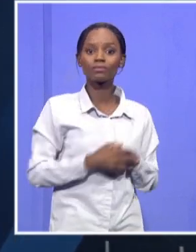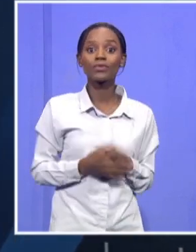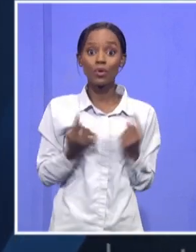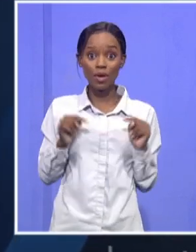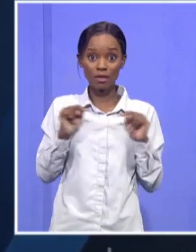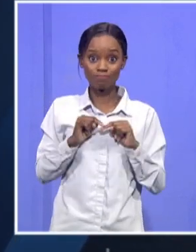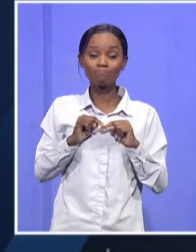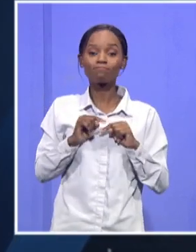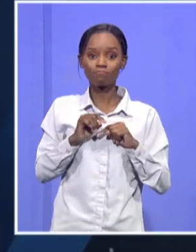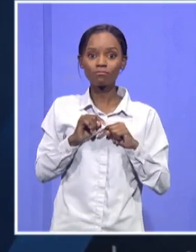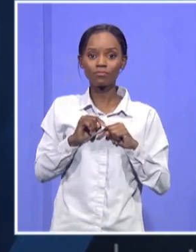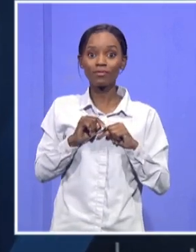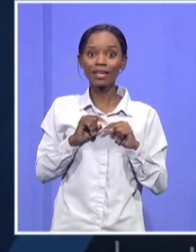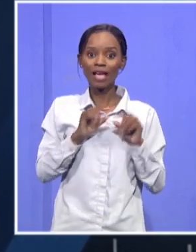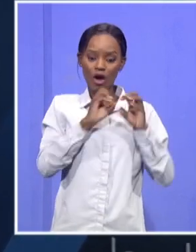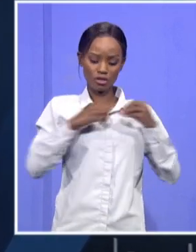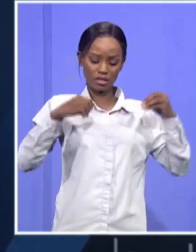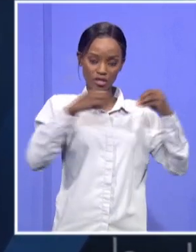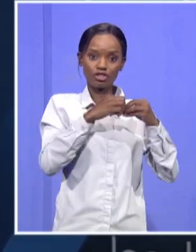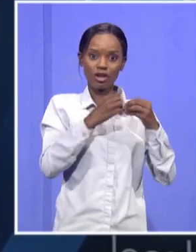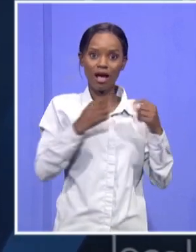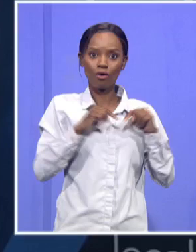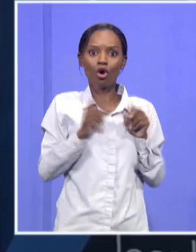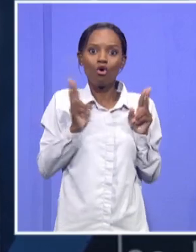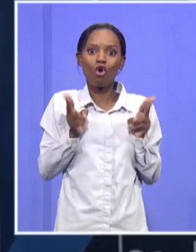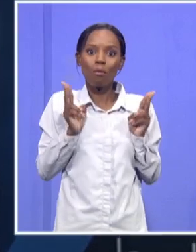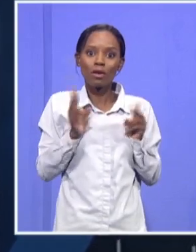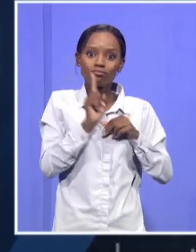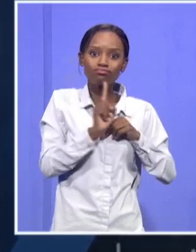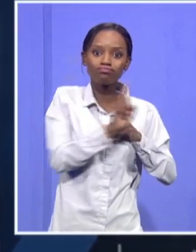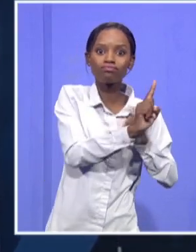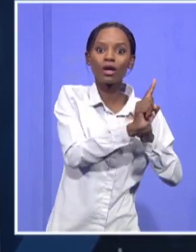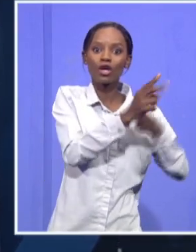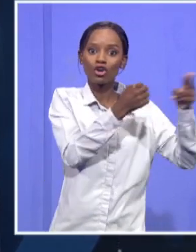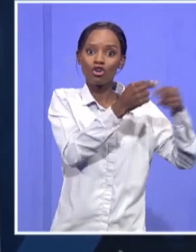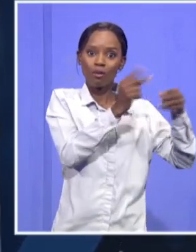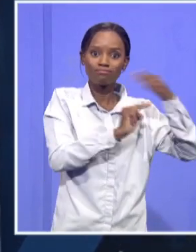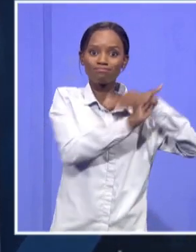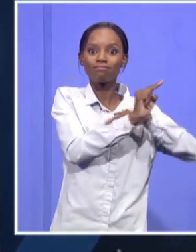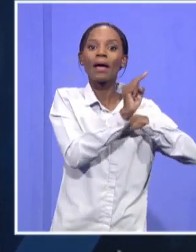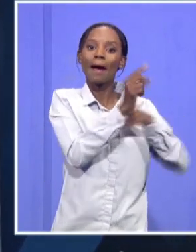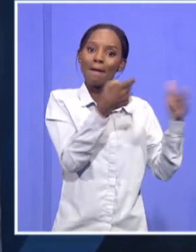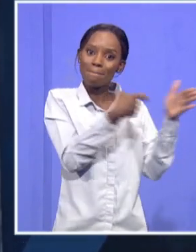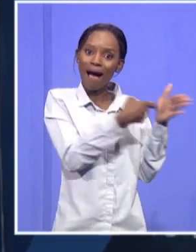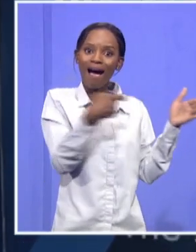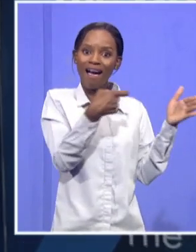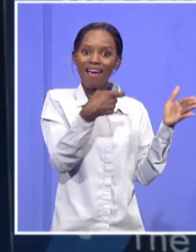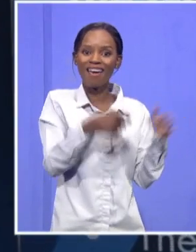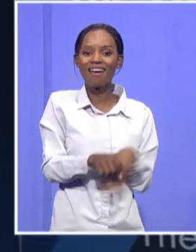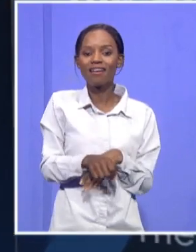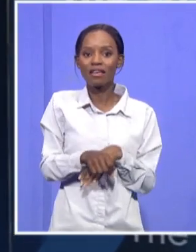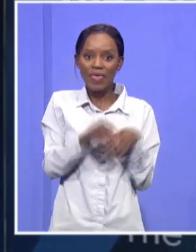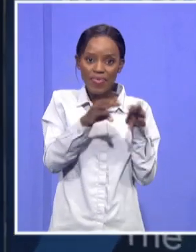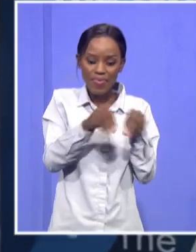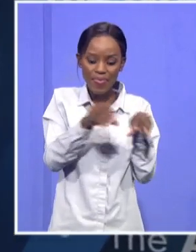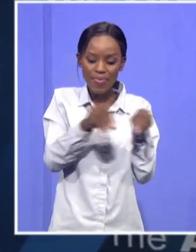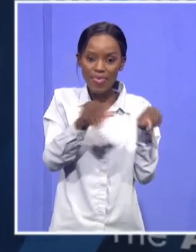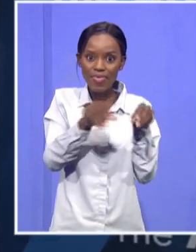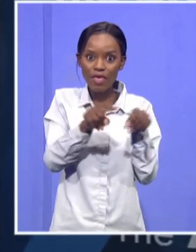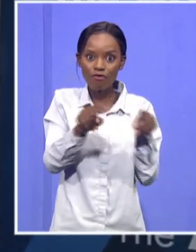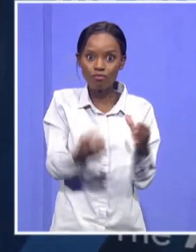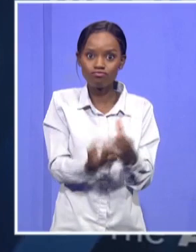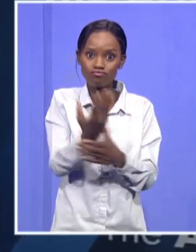this. Normally, you will go to the hardware and buy the fertilizer. So now we want you to go and buy the